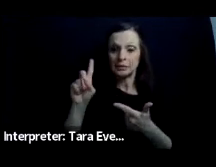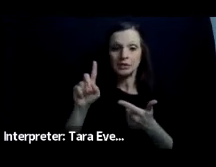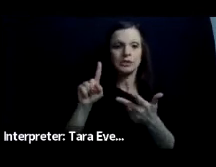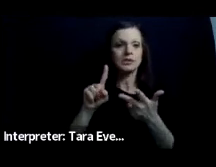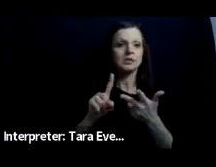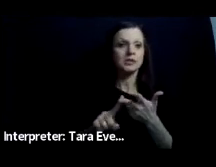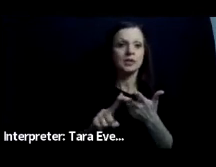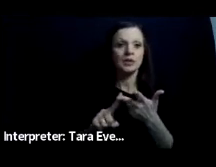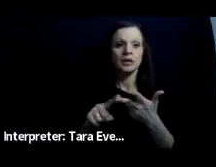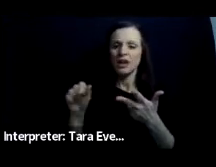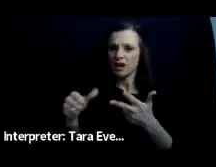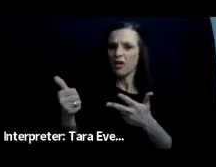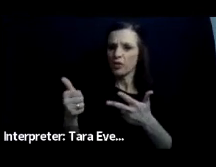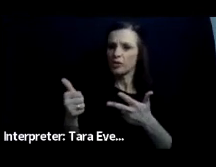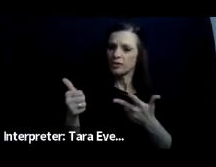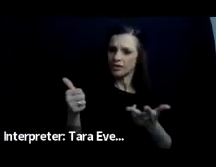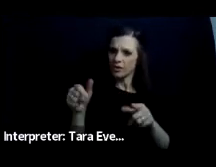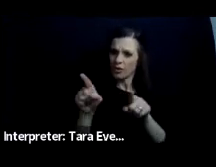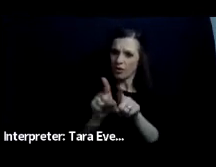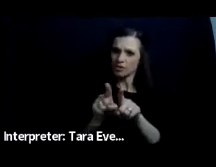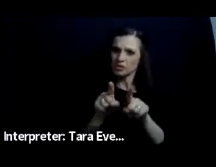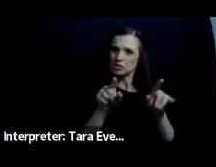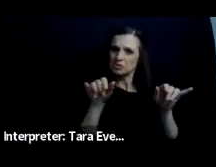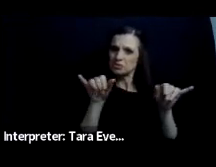genetic predisposition and